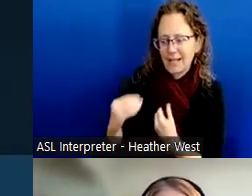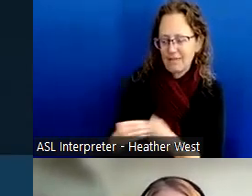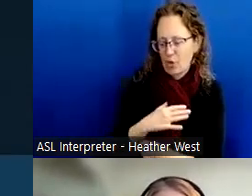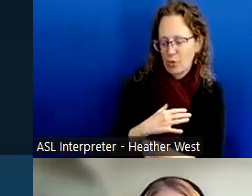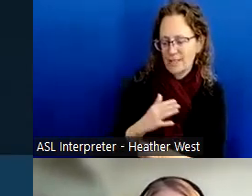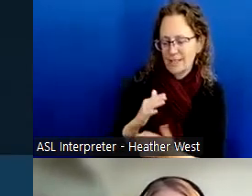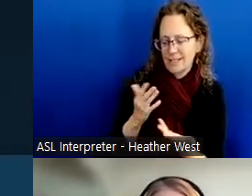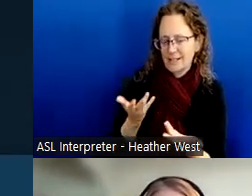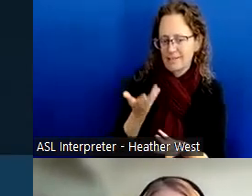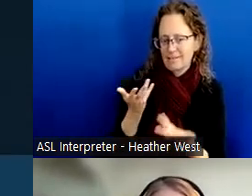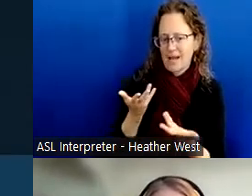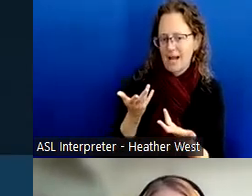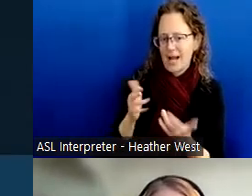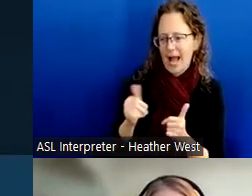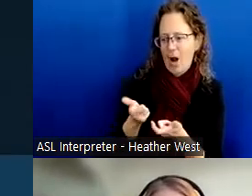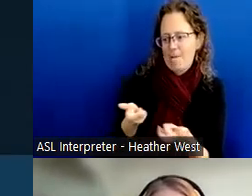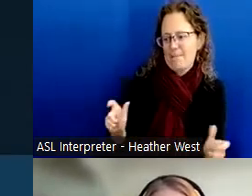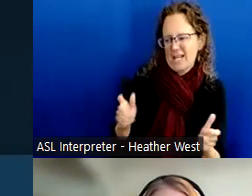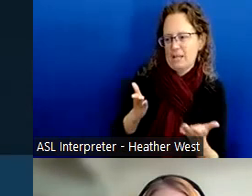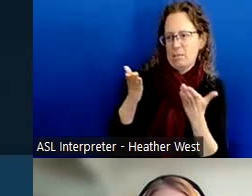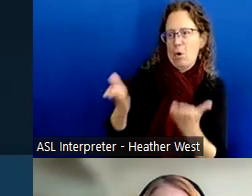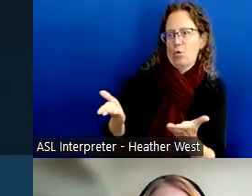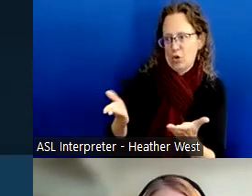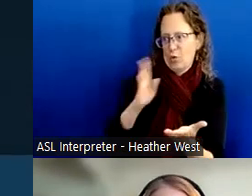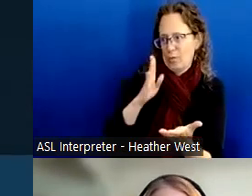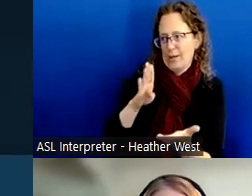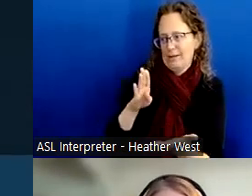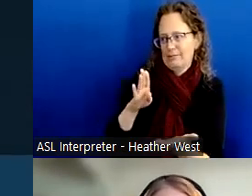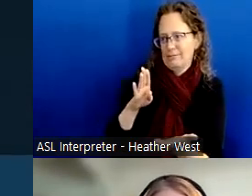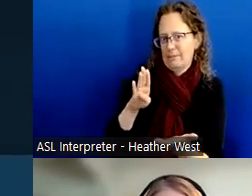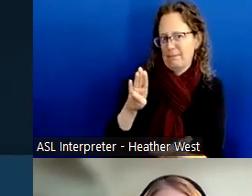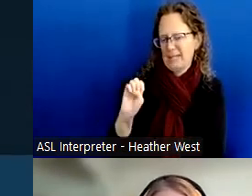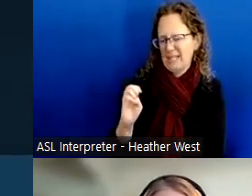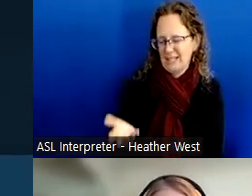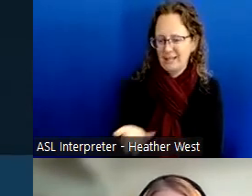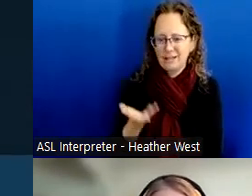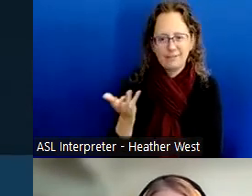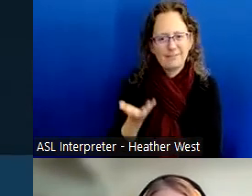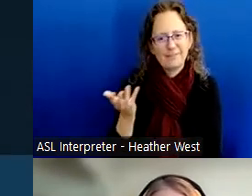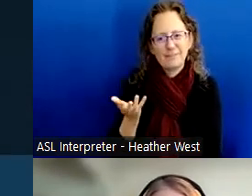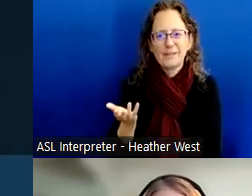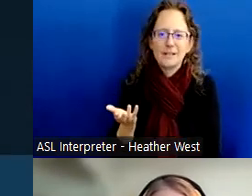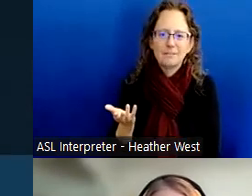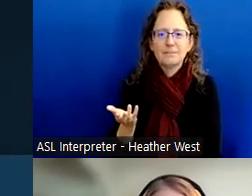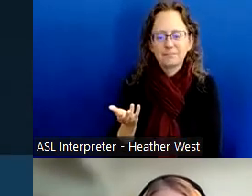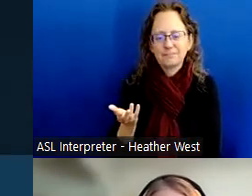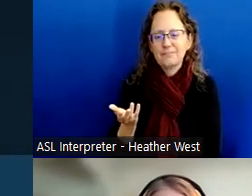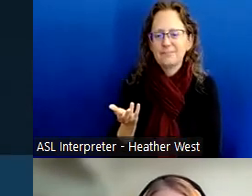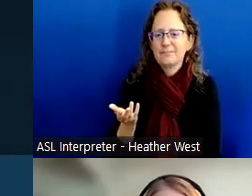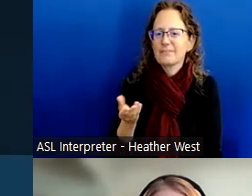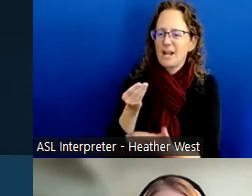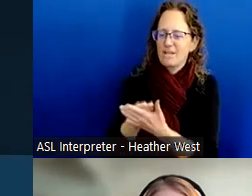how large of a scale of proposal you're writing. And so yeah, so a funding range